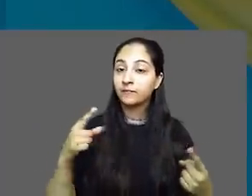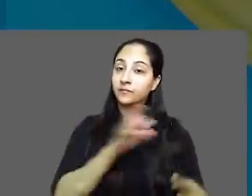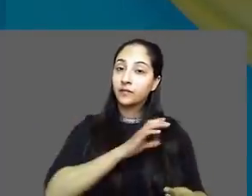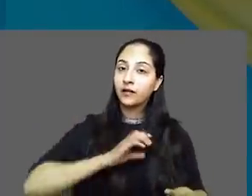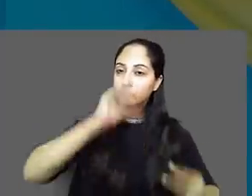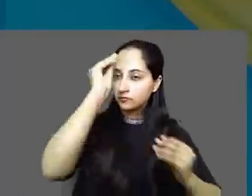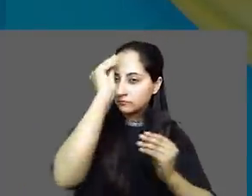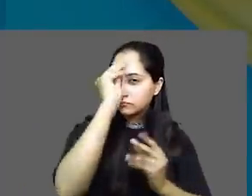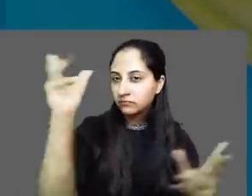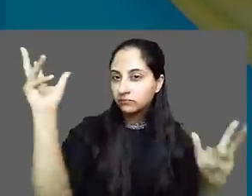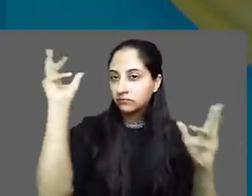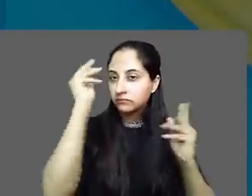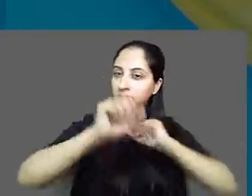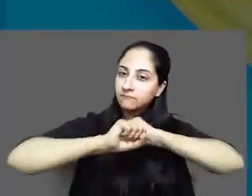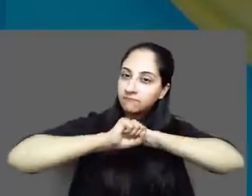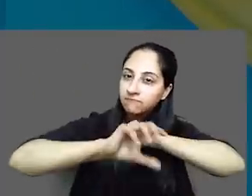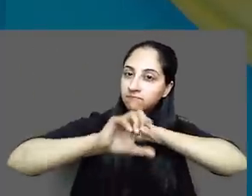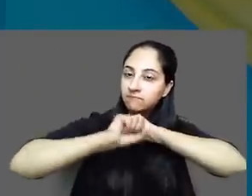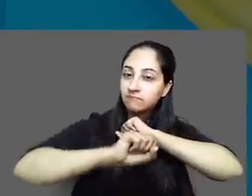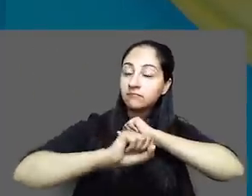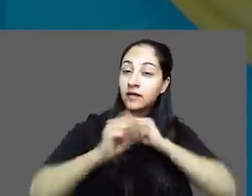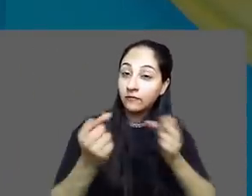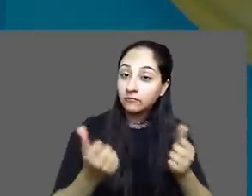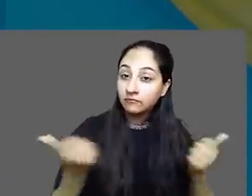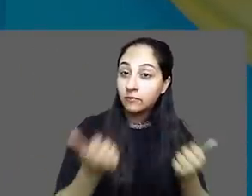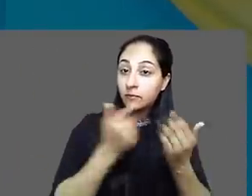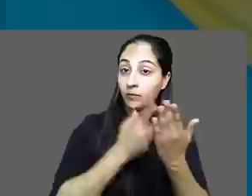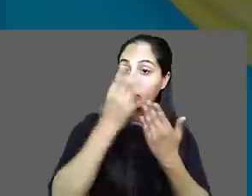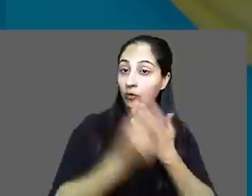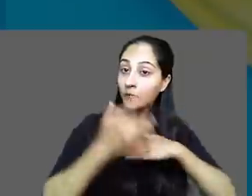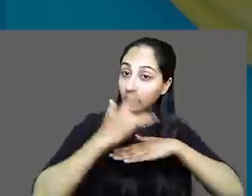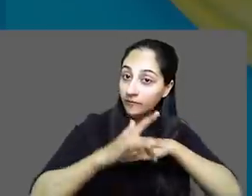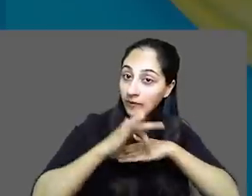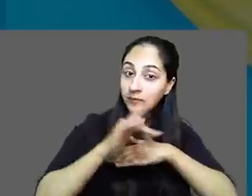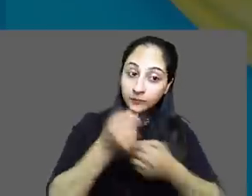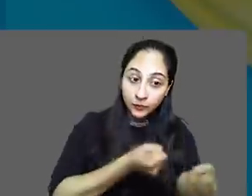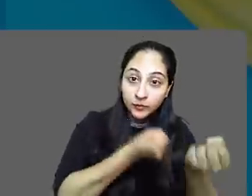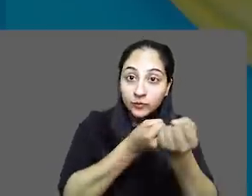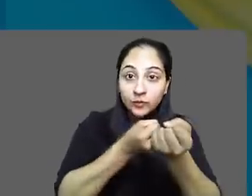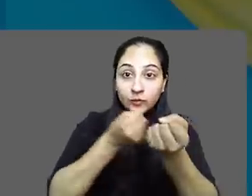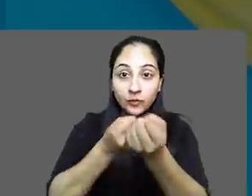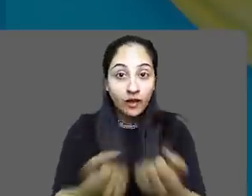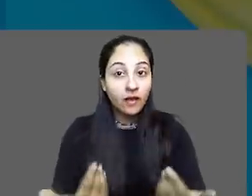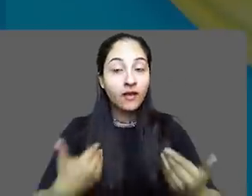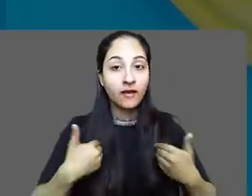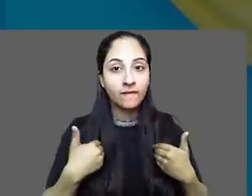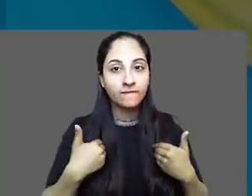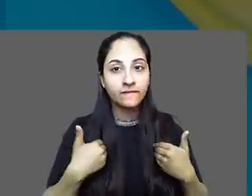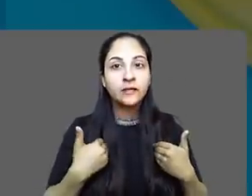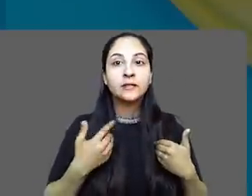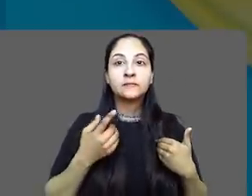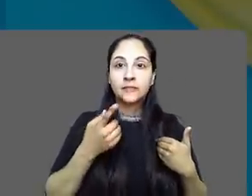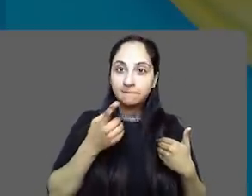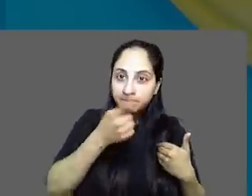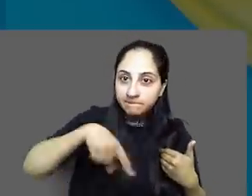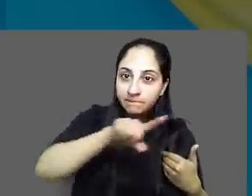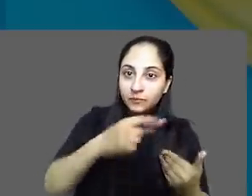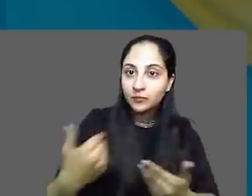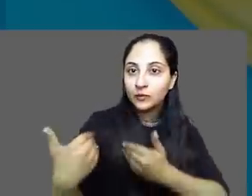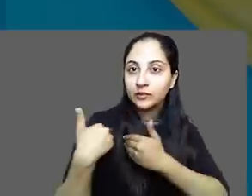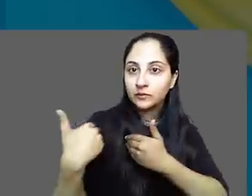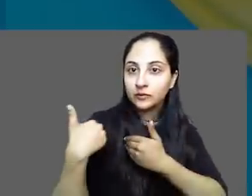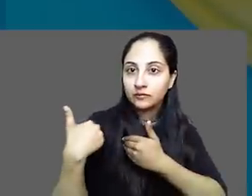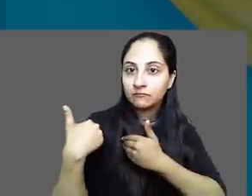not, versus things we have to harness, that if we actually outright take action on, we can be on the upside